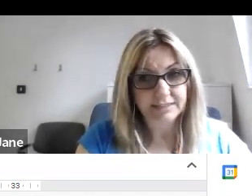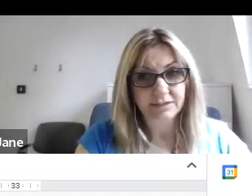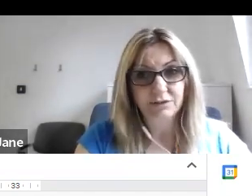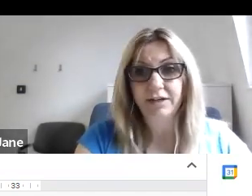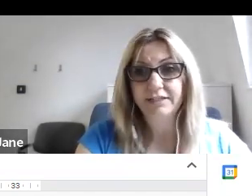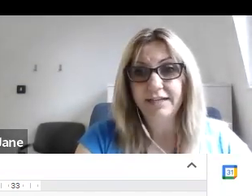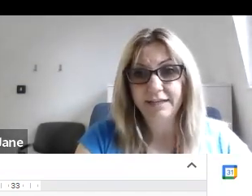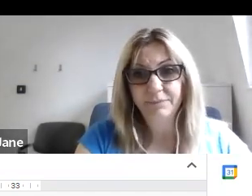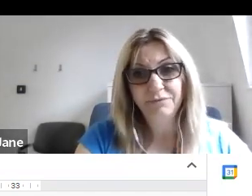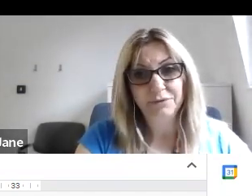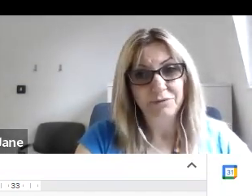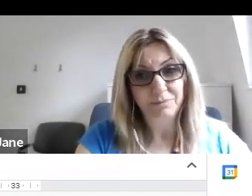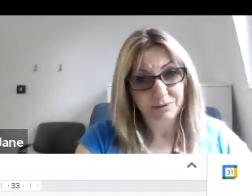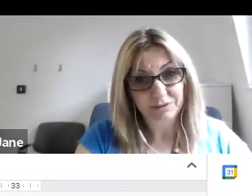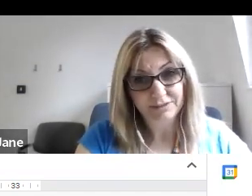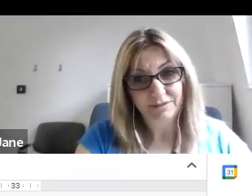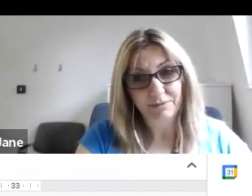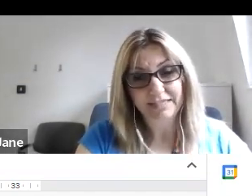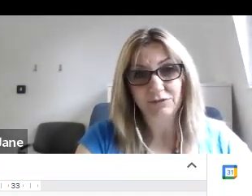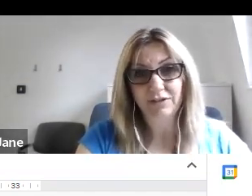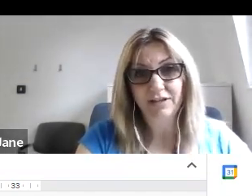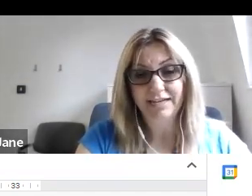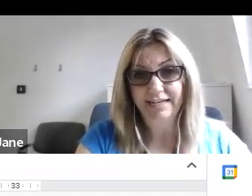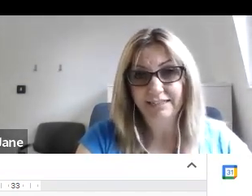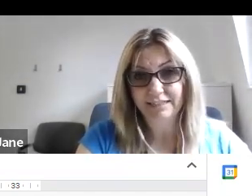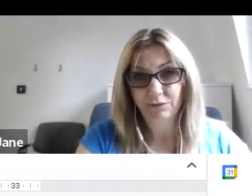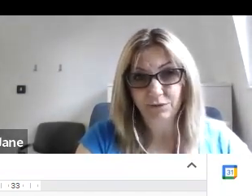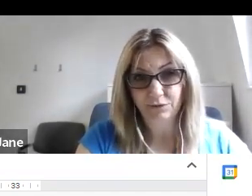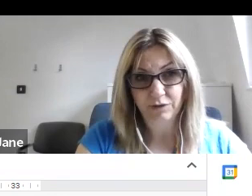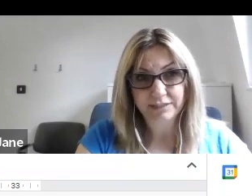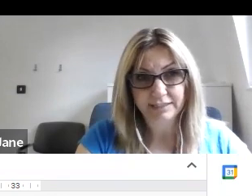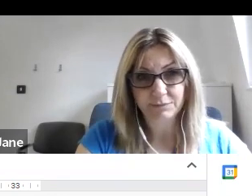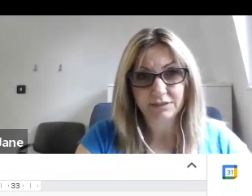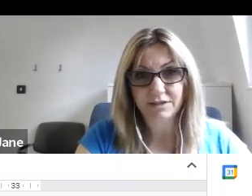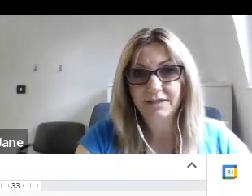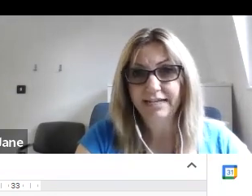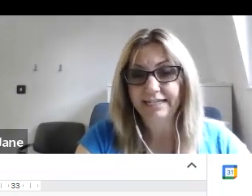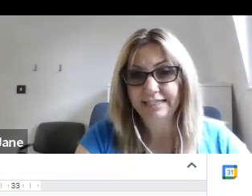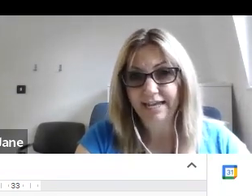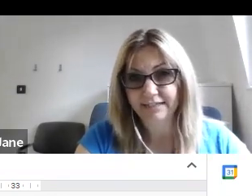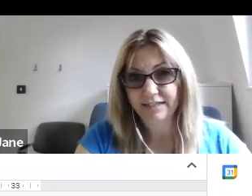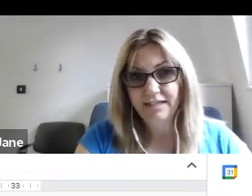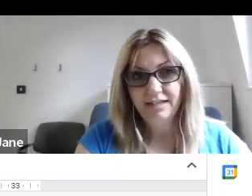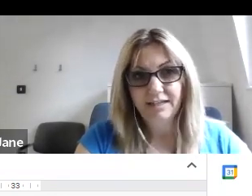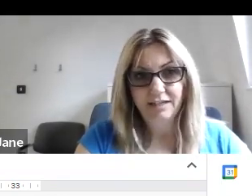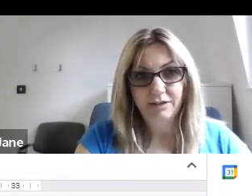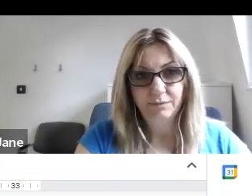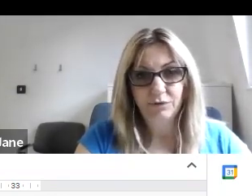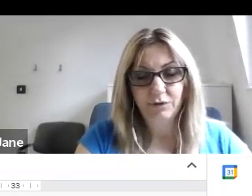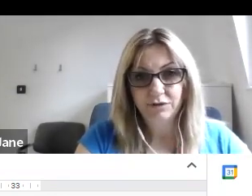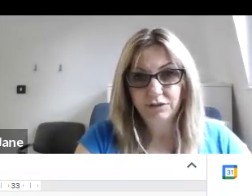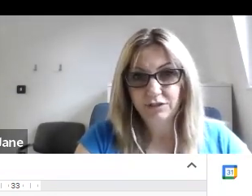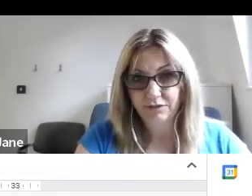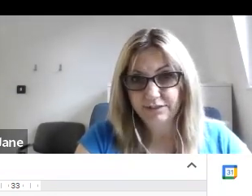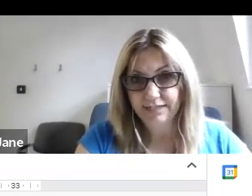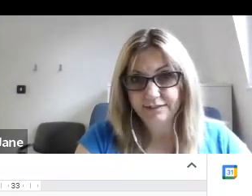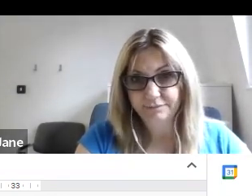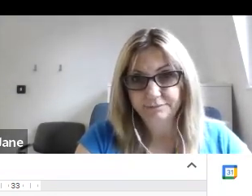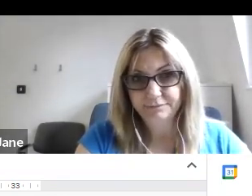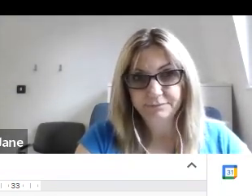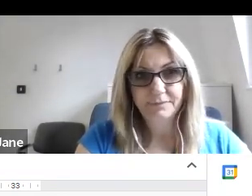to ensure that the right treatment in the right place at the right time for the right person based on their needs. So all our assessments are